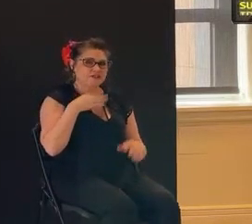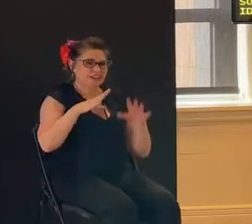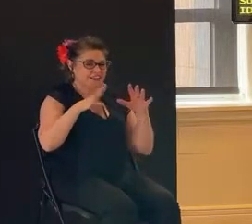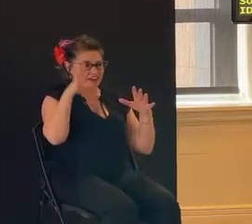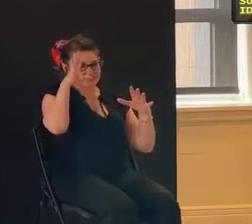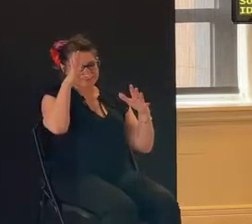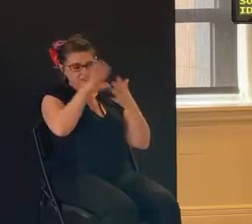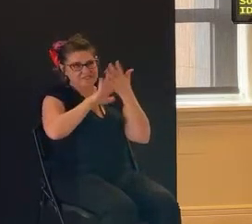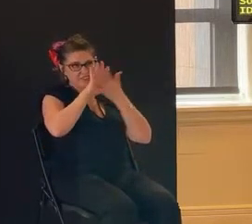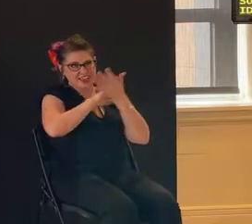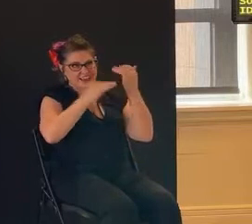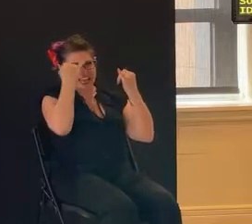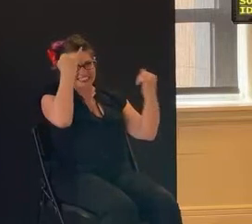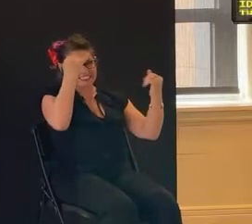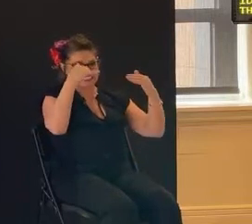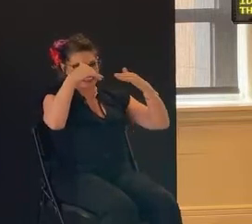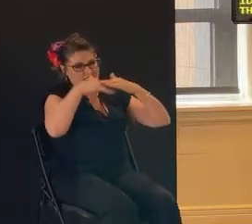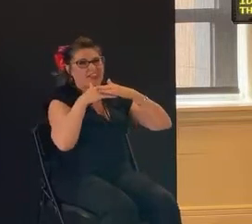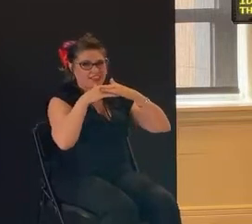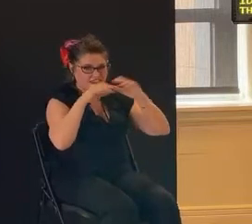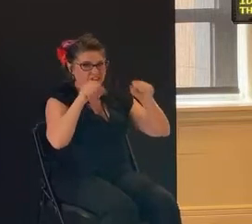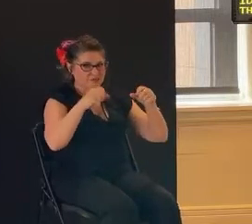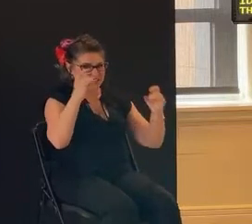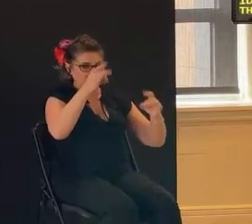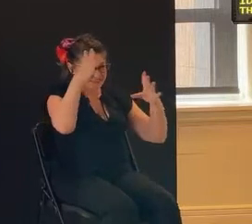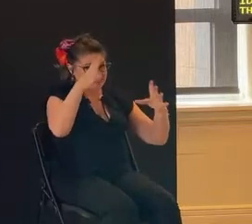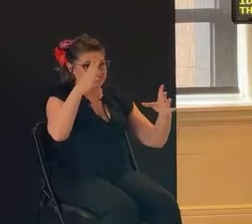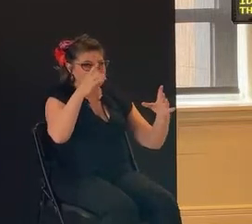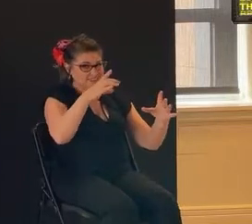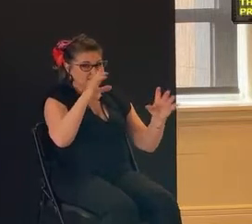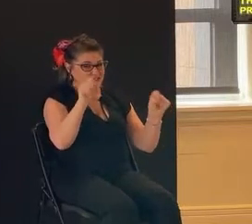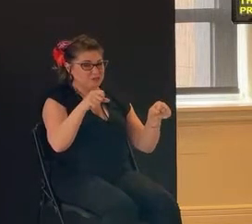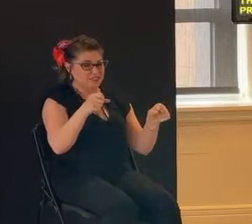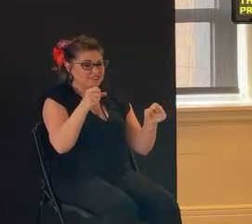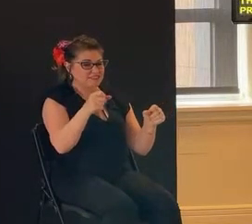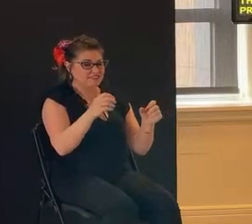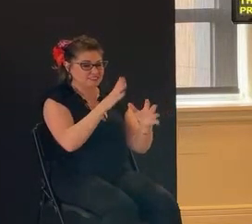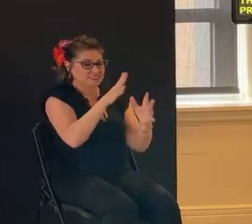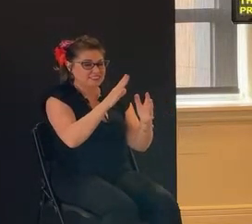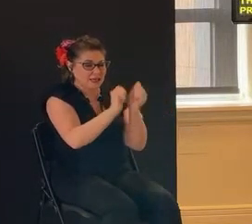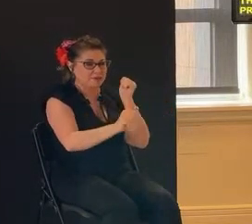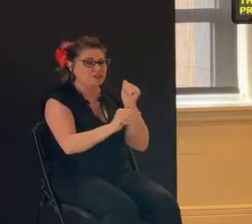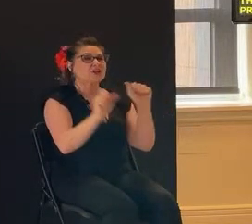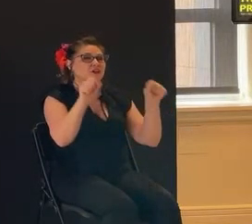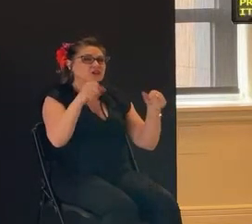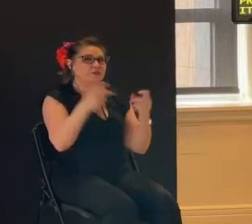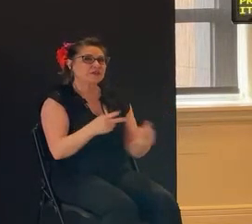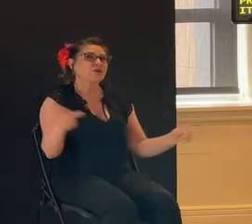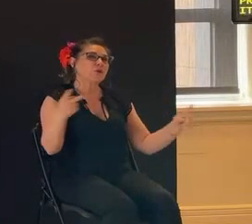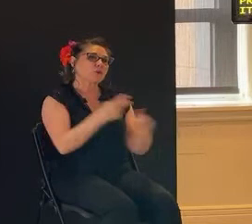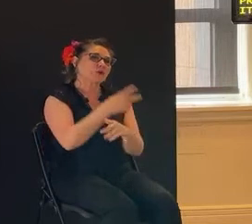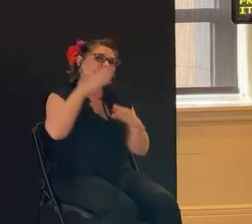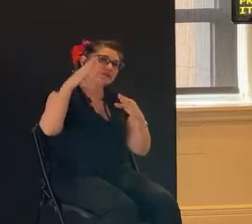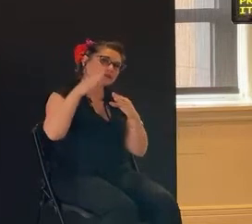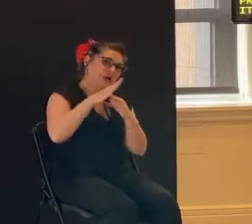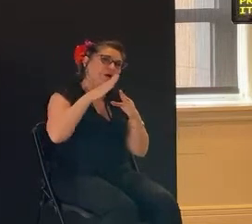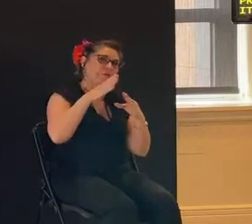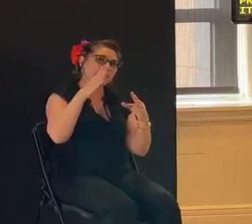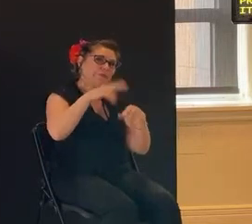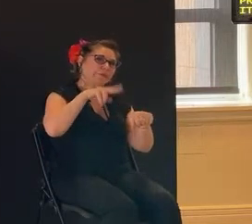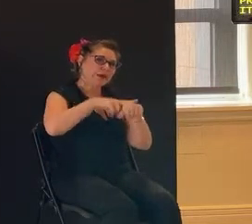nasty and that it could, you know, do some pretty bad things to us. In fact, it could be the worst natural disaster the U.S. has